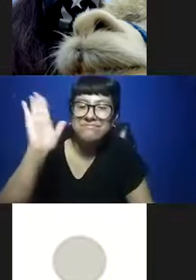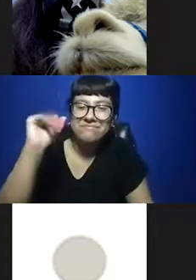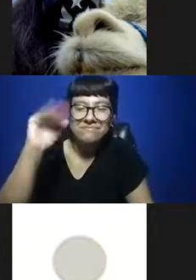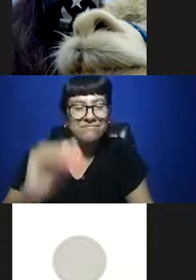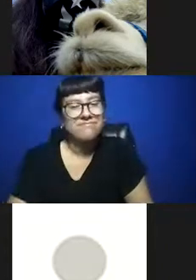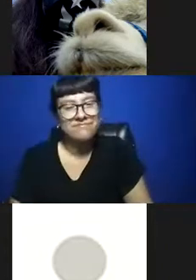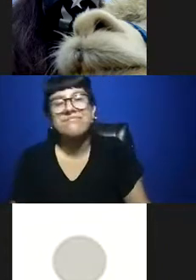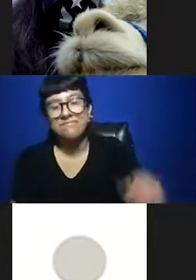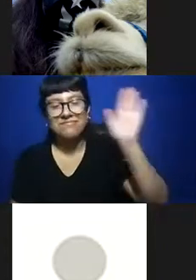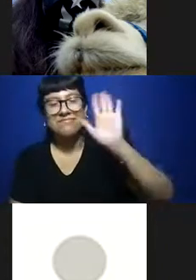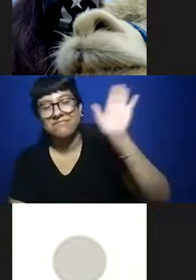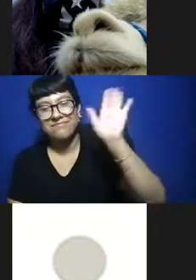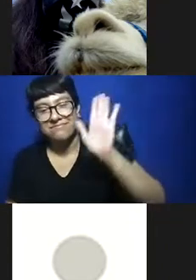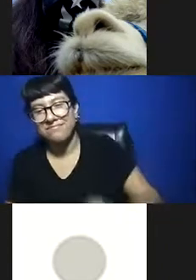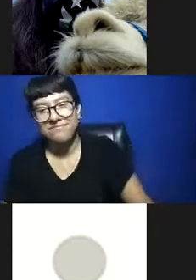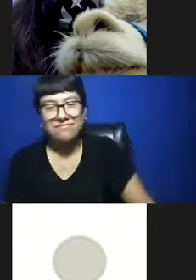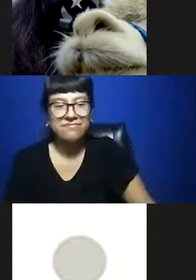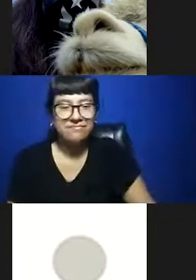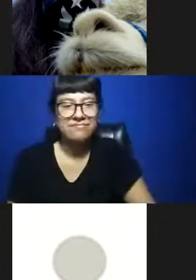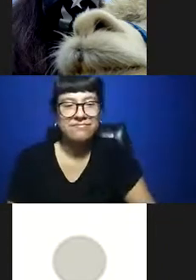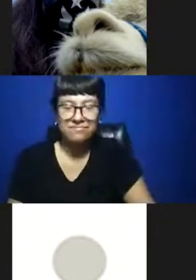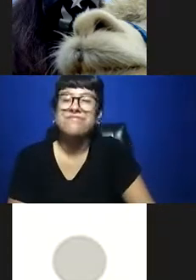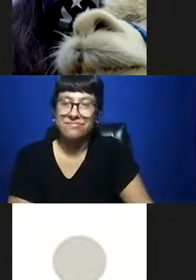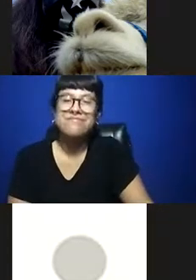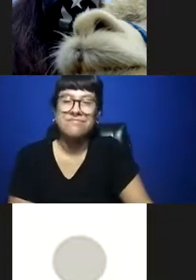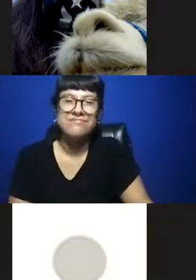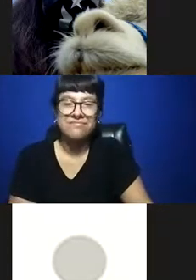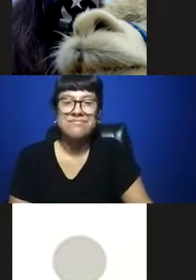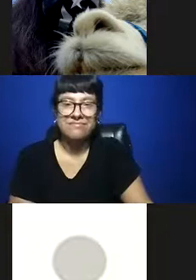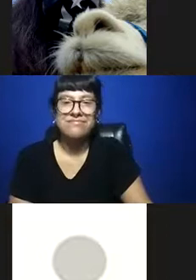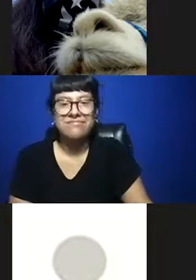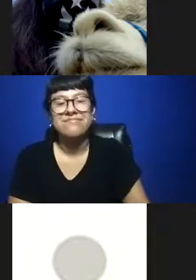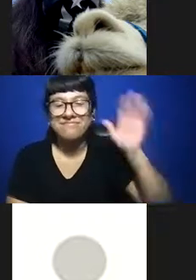Thank you, interpretation team, access team. Really, really appreciate all of you.